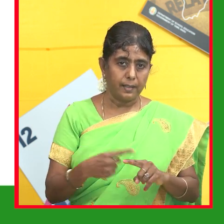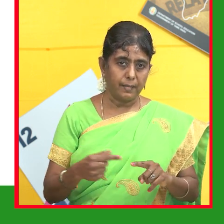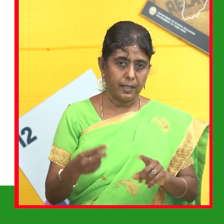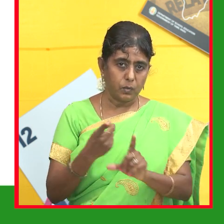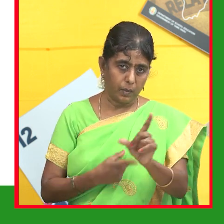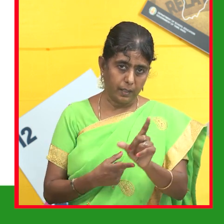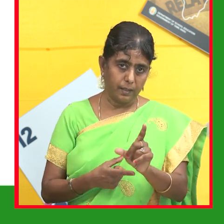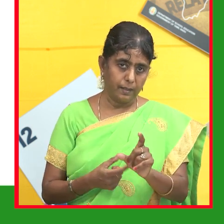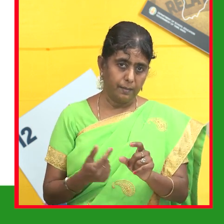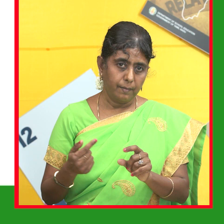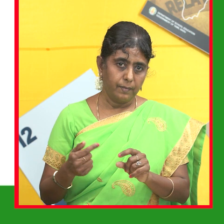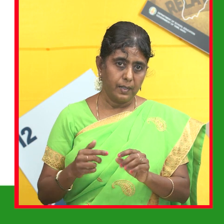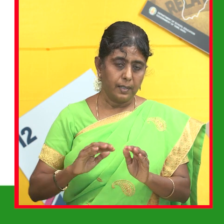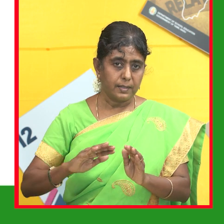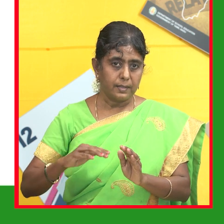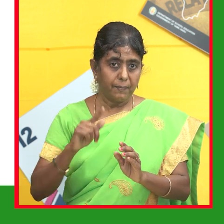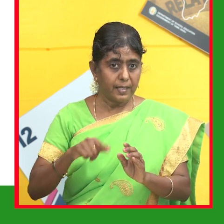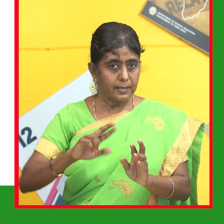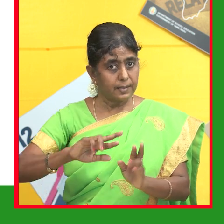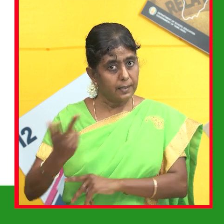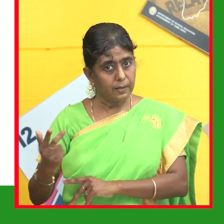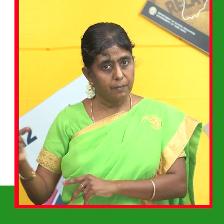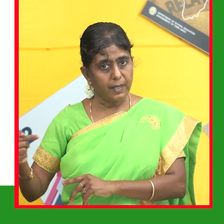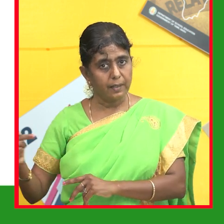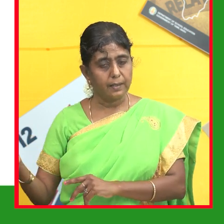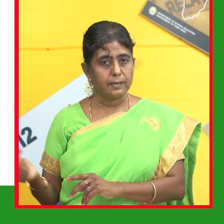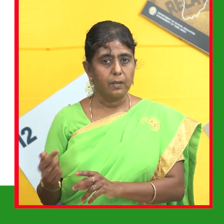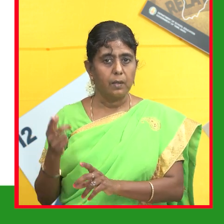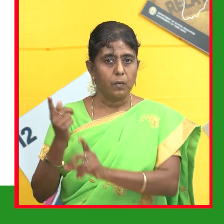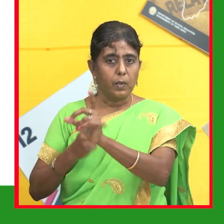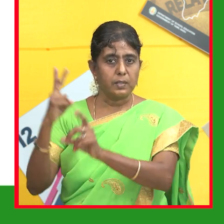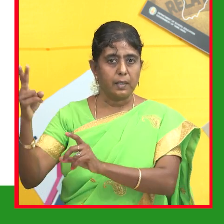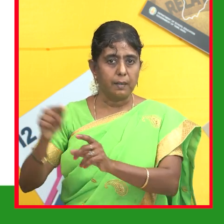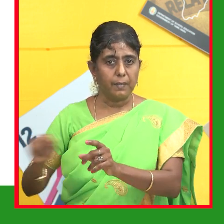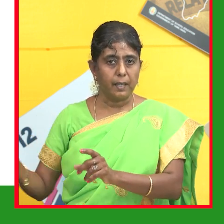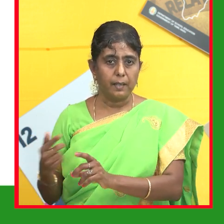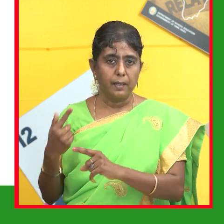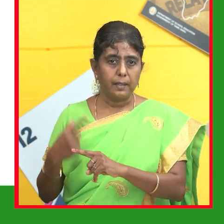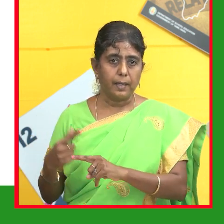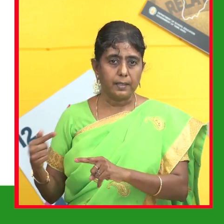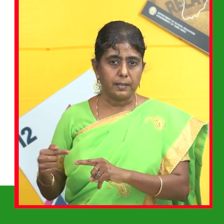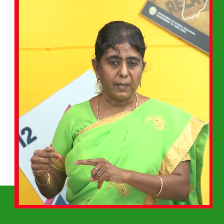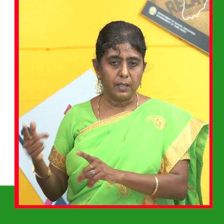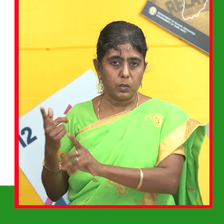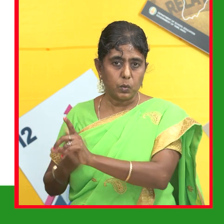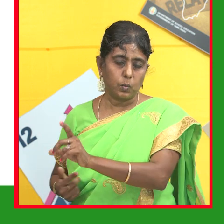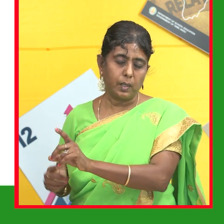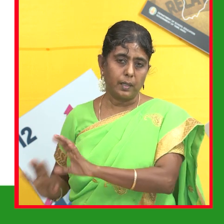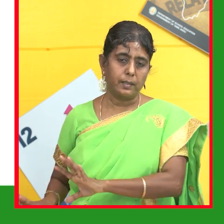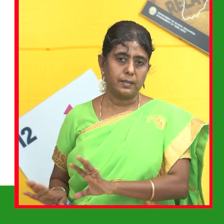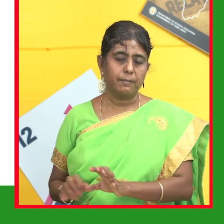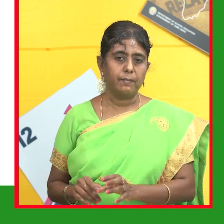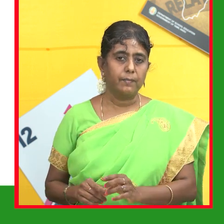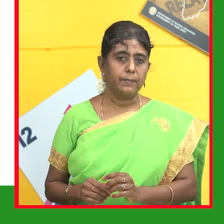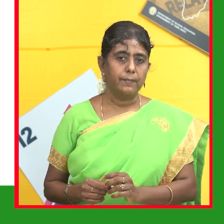minus y. I change the plus symbol as minus. Then y squared divided by that y minus x, just I